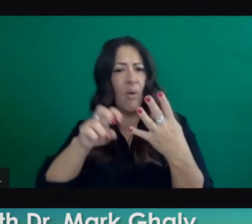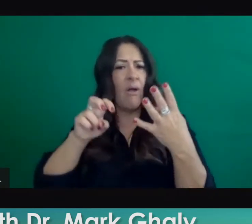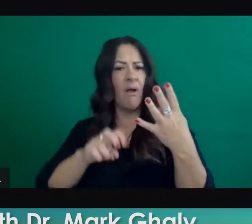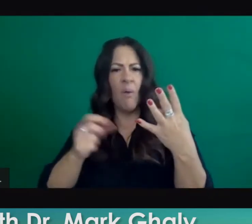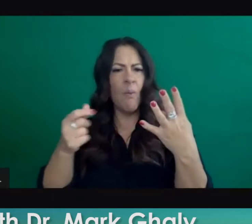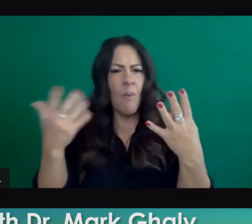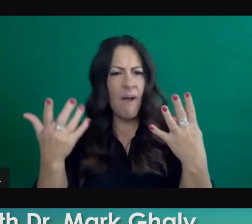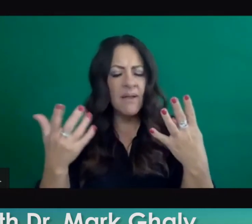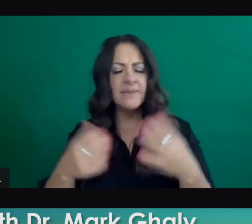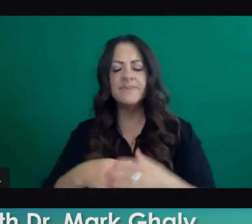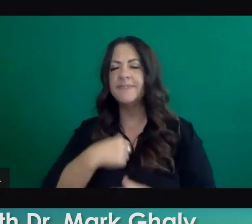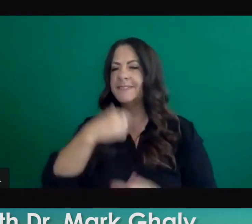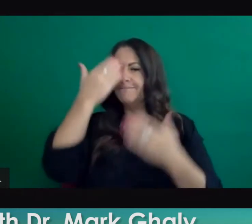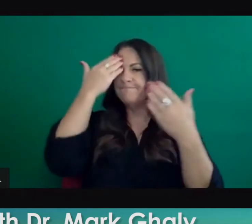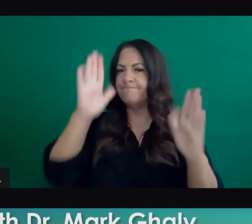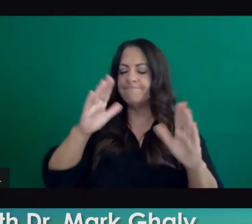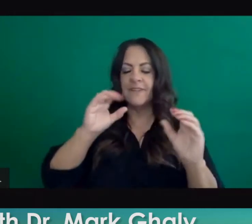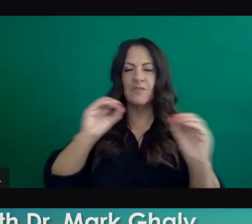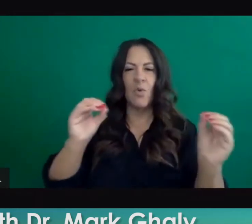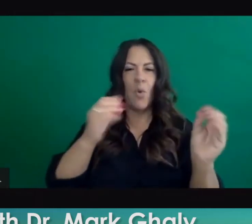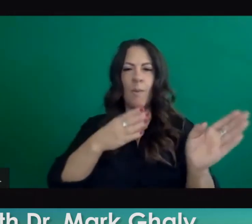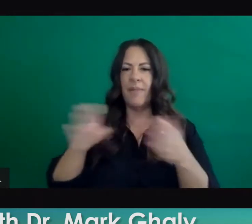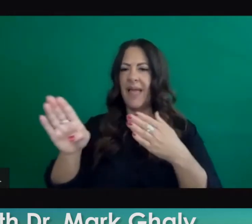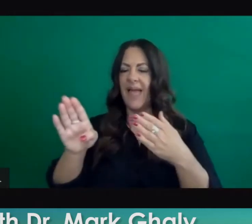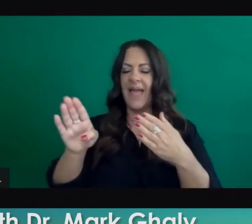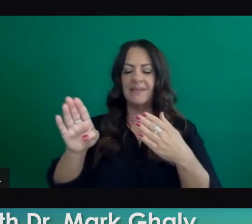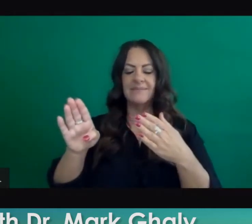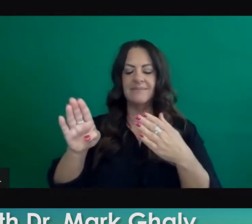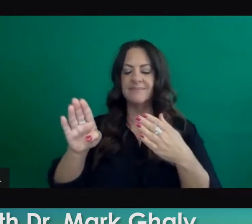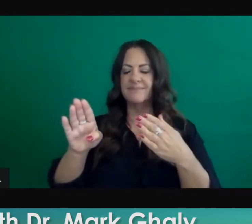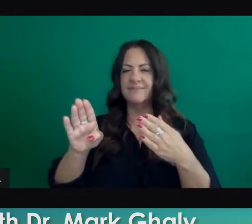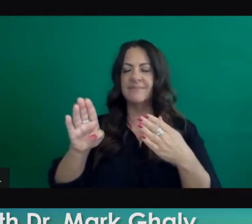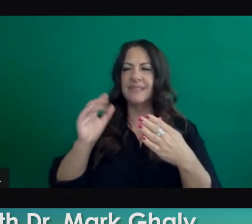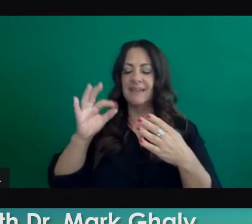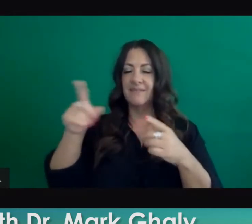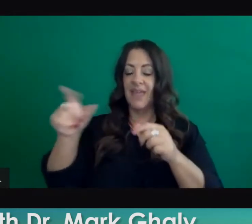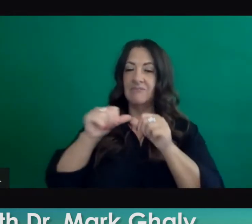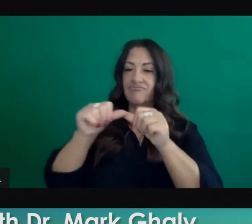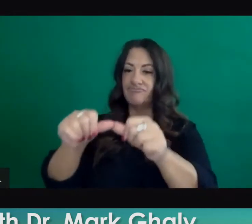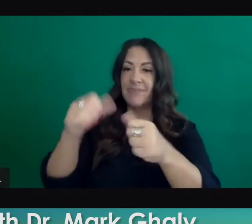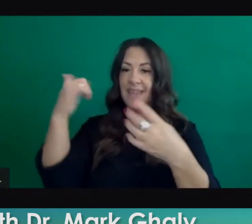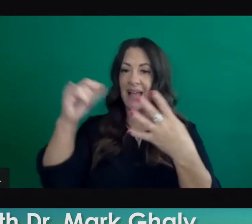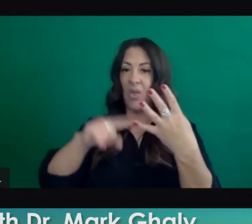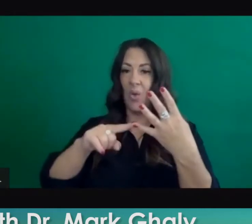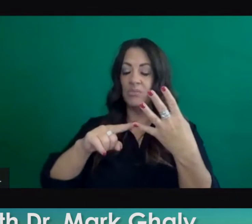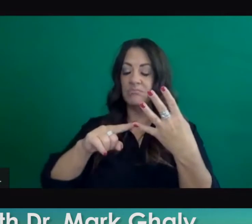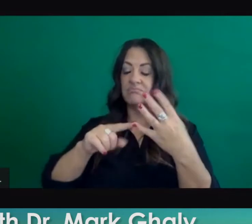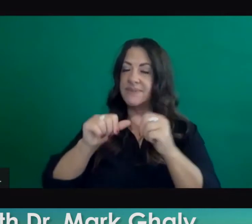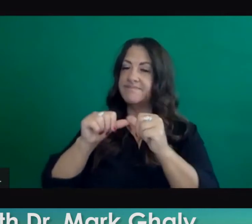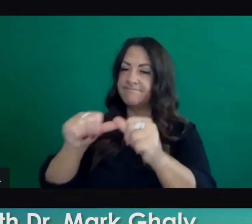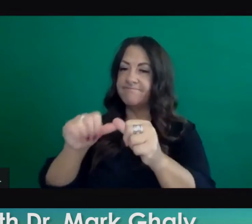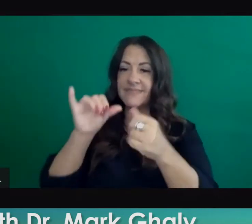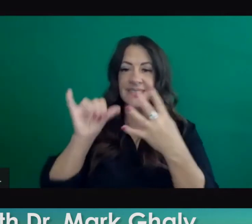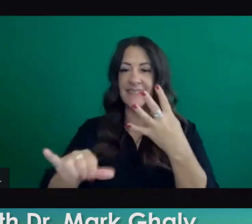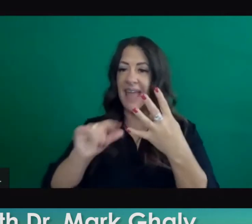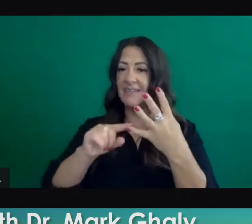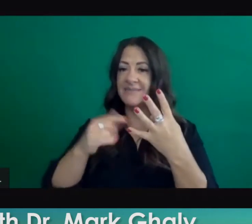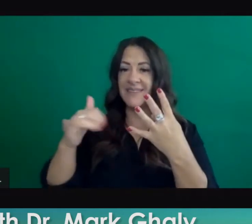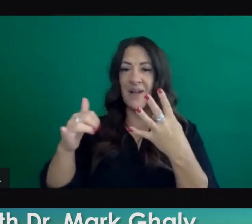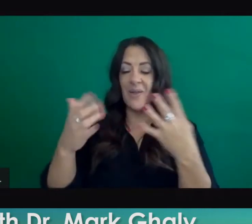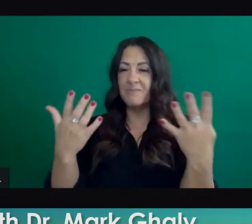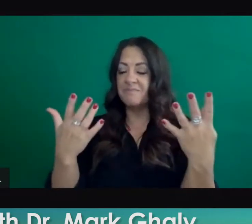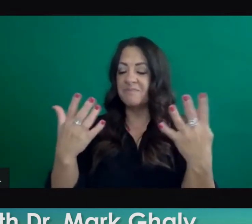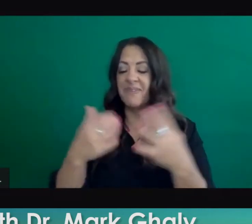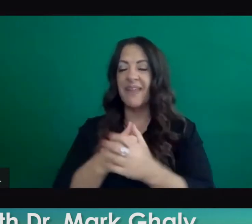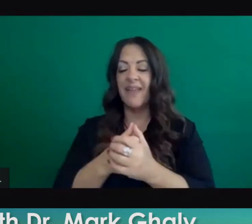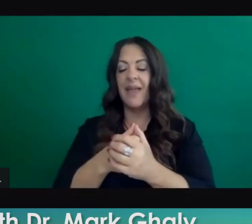future. We don't have a plan after yellow at the moment. We know that many counties who are in yellow are asking that question, but we wanted a